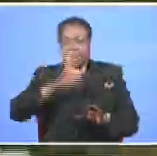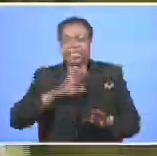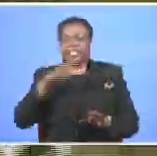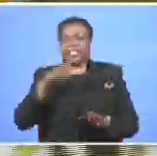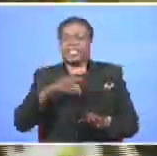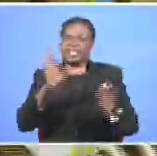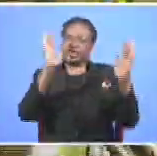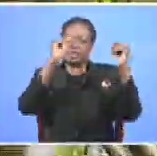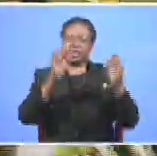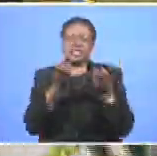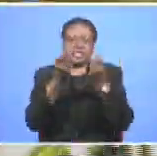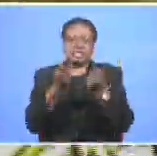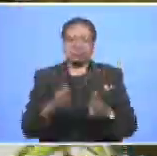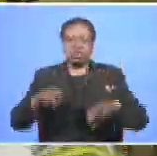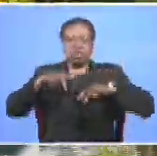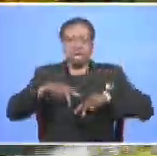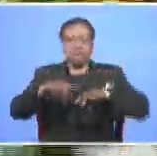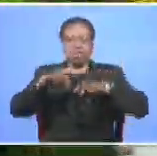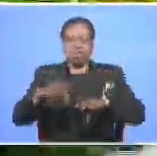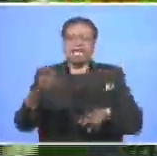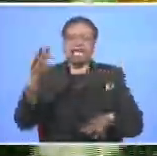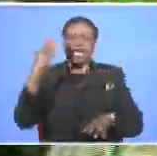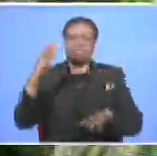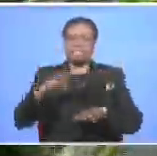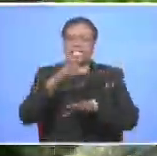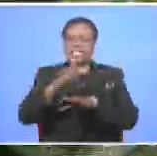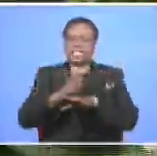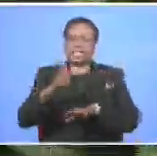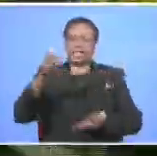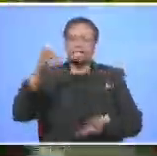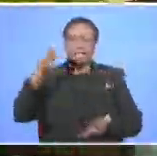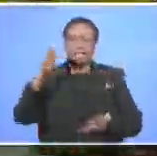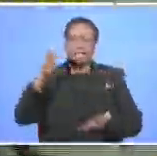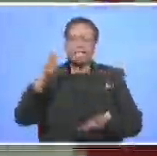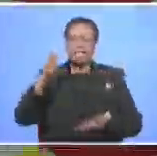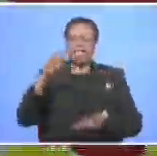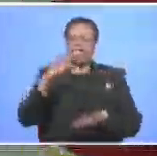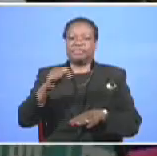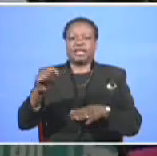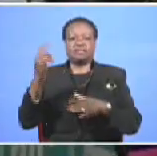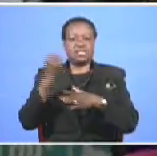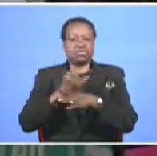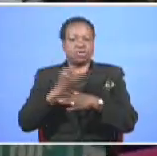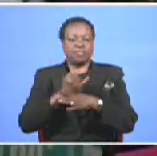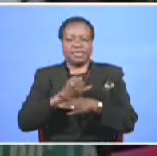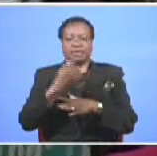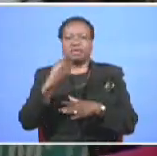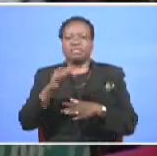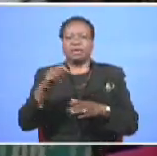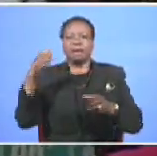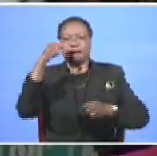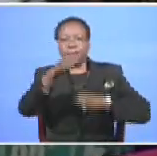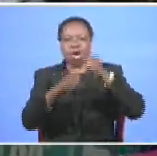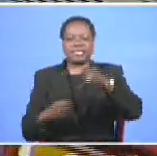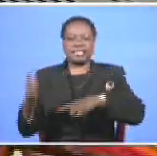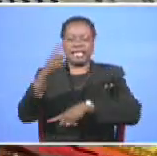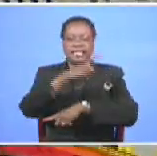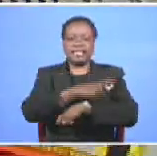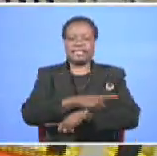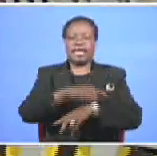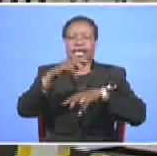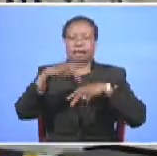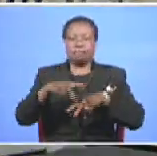smooth parade after the setbacks which marred the experience of Boxing Day. Ferguson says those issues which were not a part